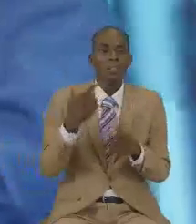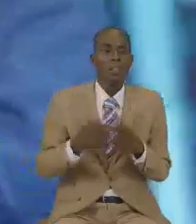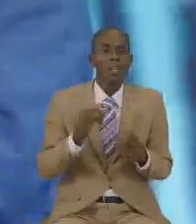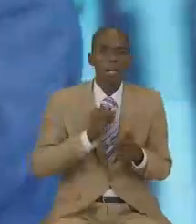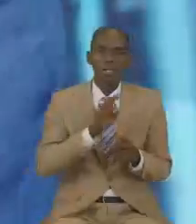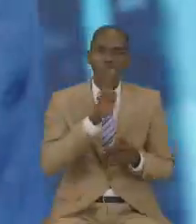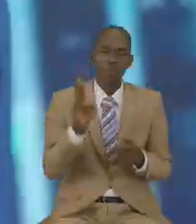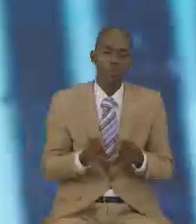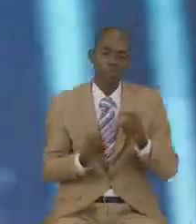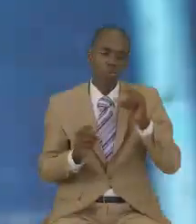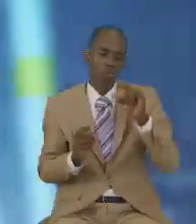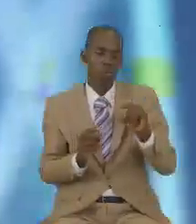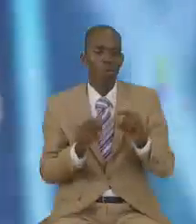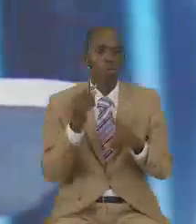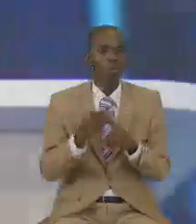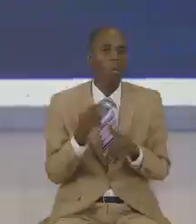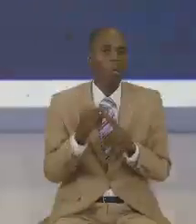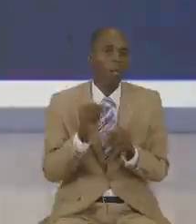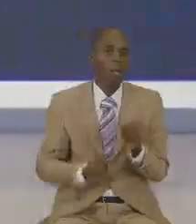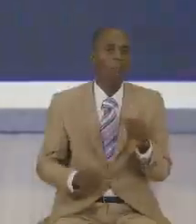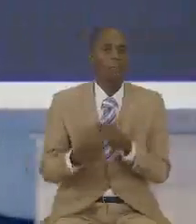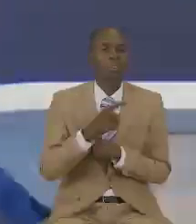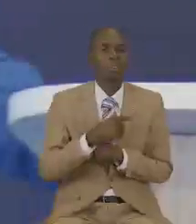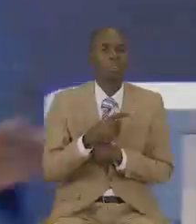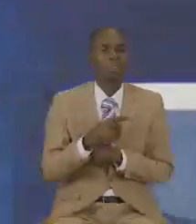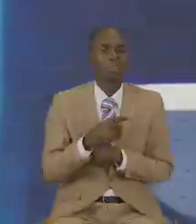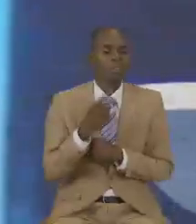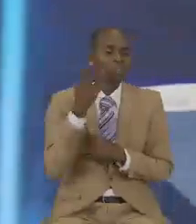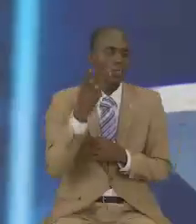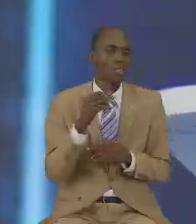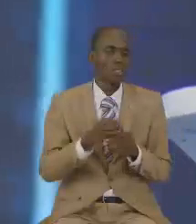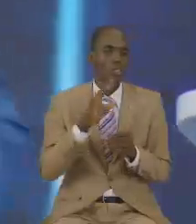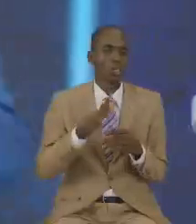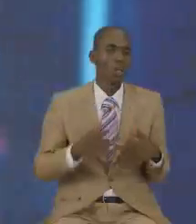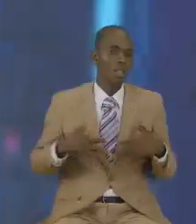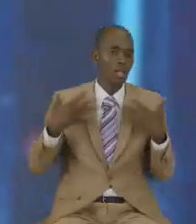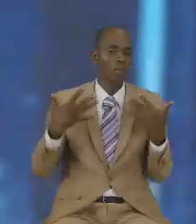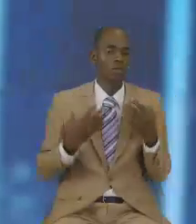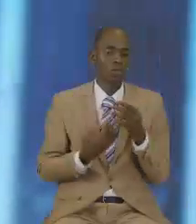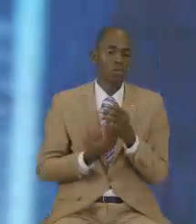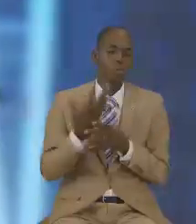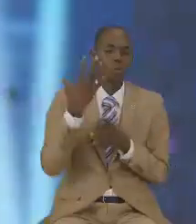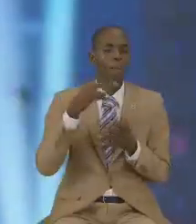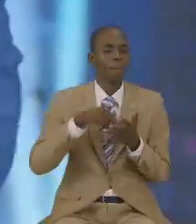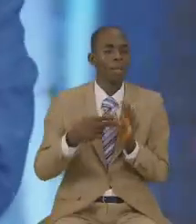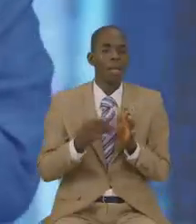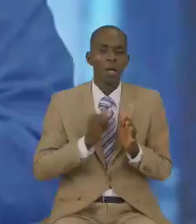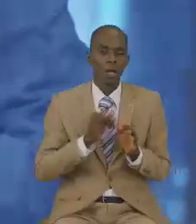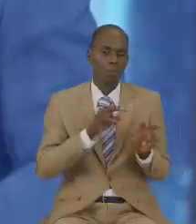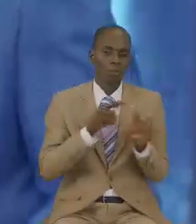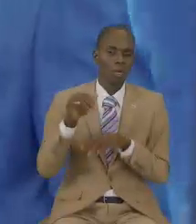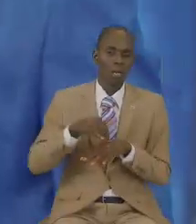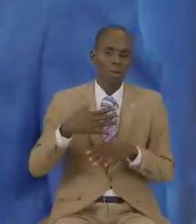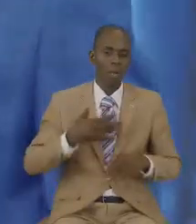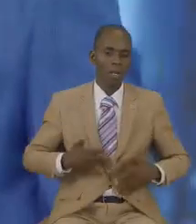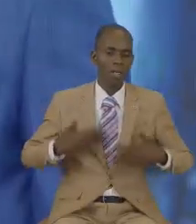more words every day. Then in your life, growth means I look at my life. Yesterday